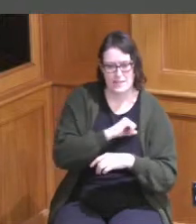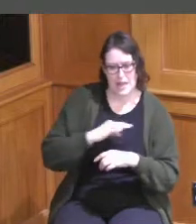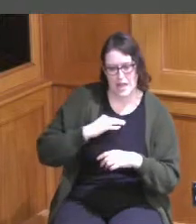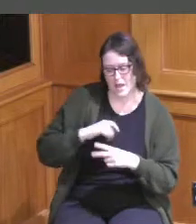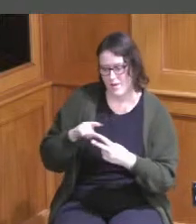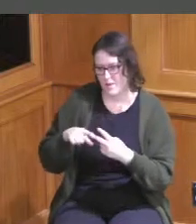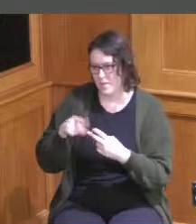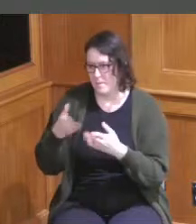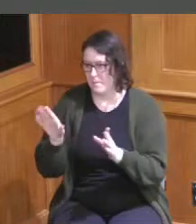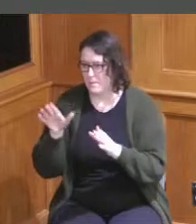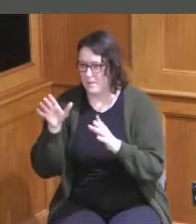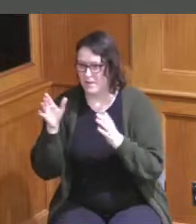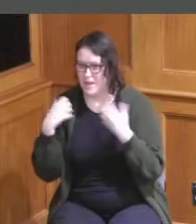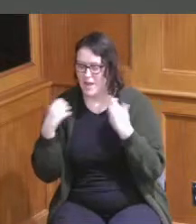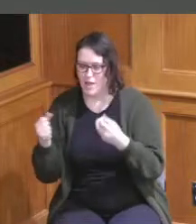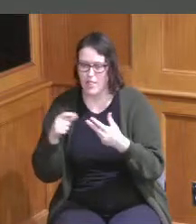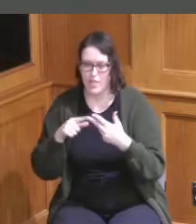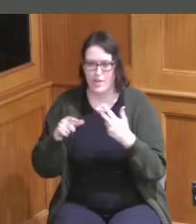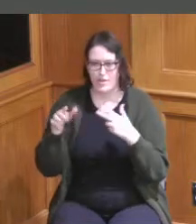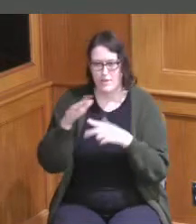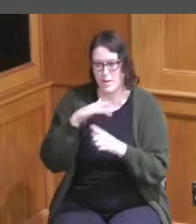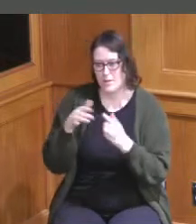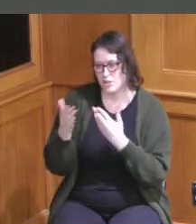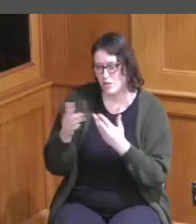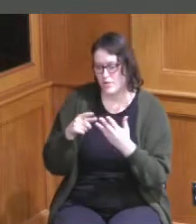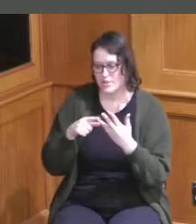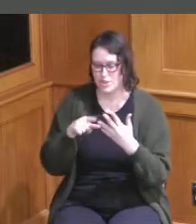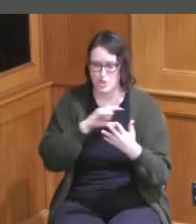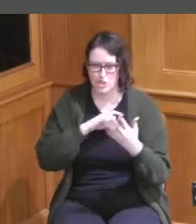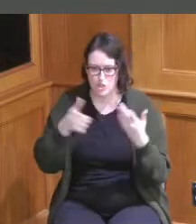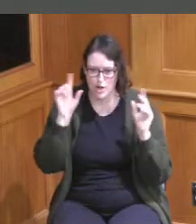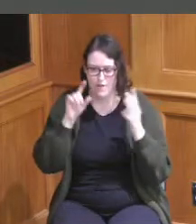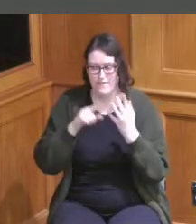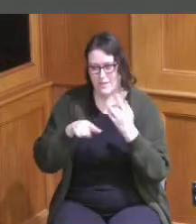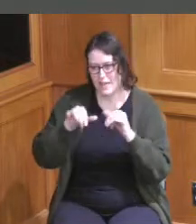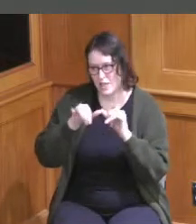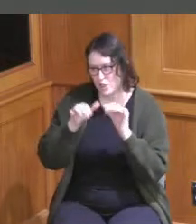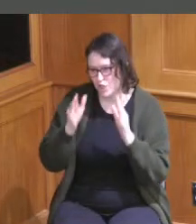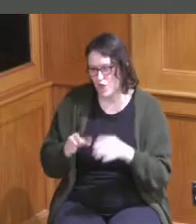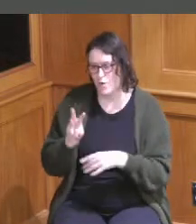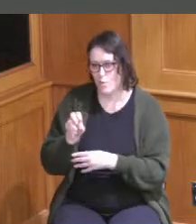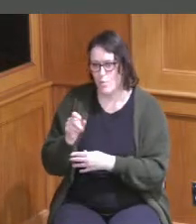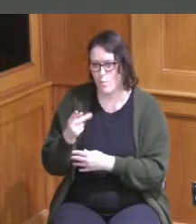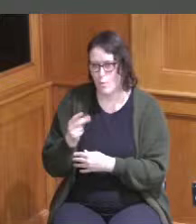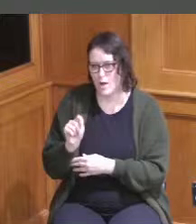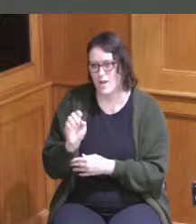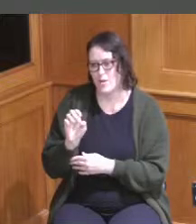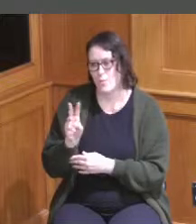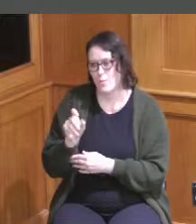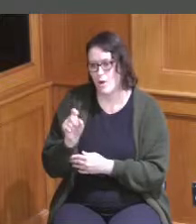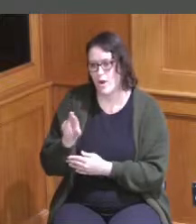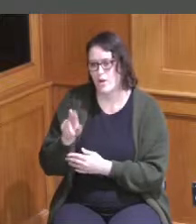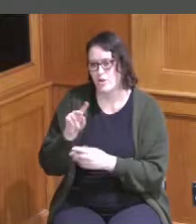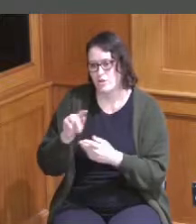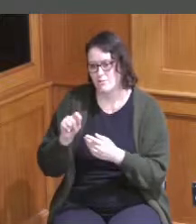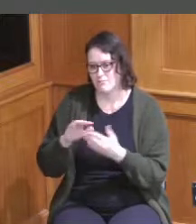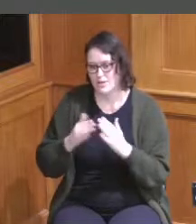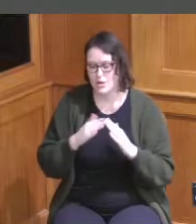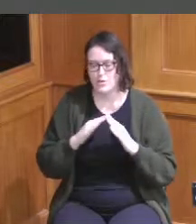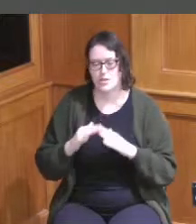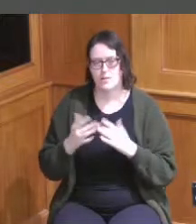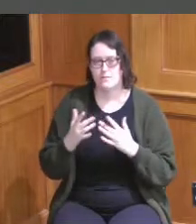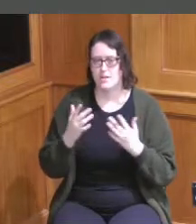from public health, environmental services, the sheriff, the engineer, Whitewater Township, federal, state agencies, all pulling in the